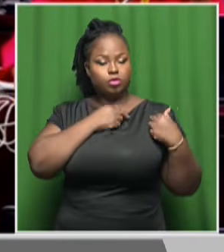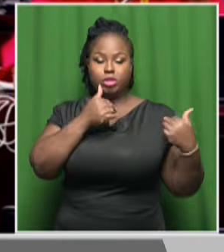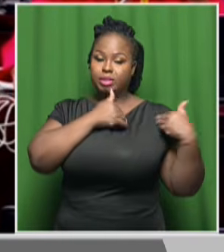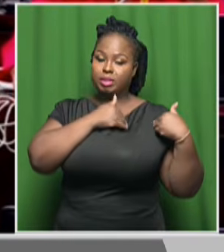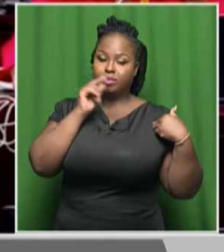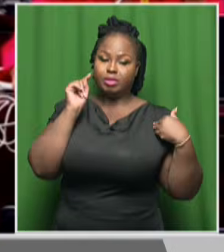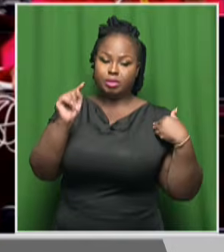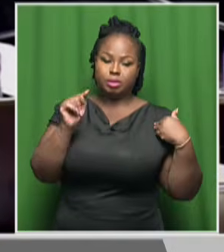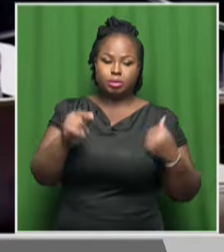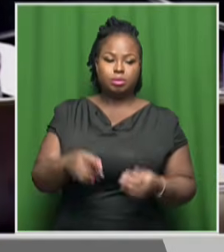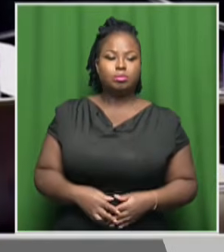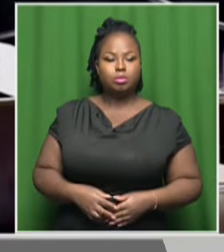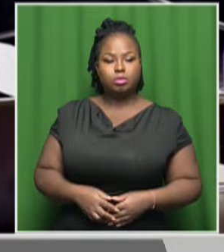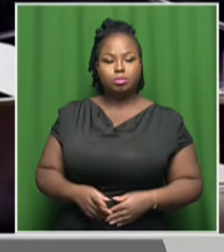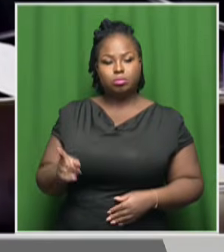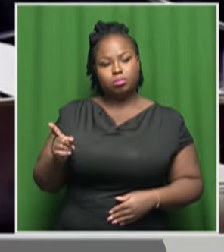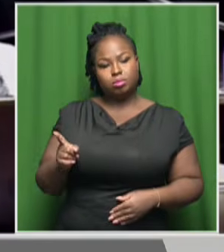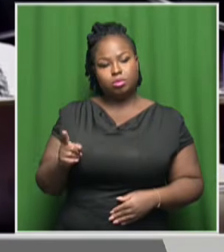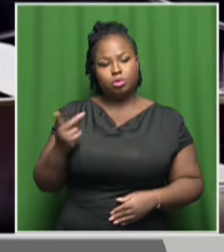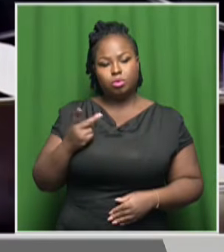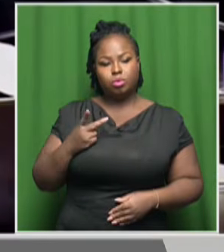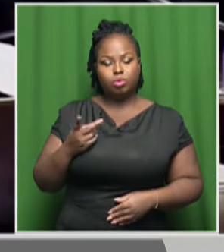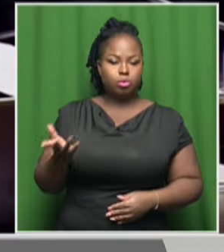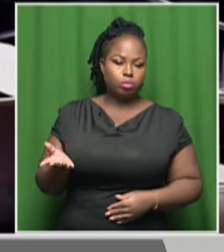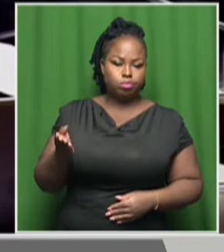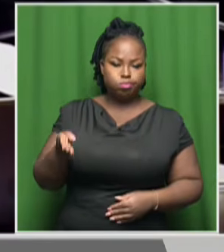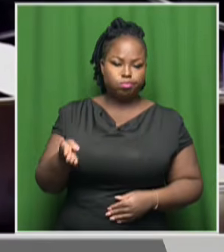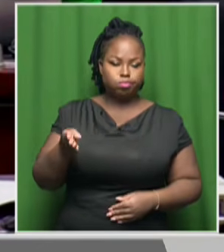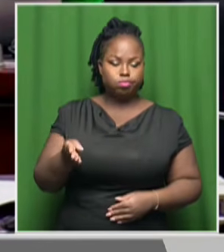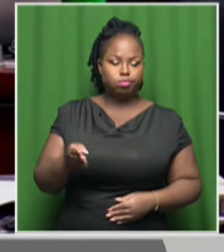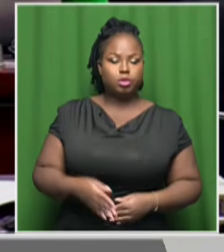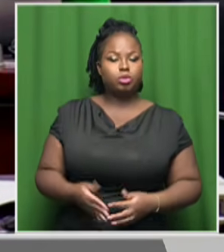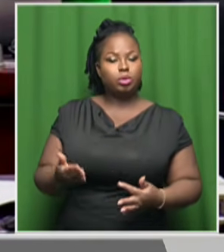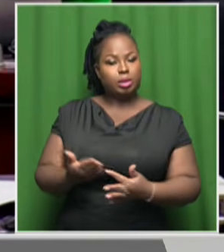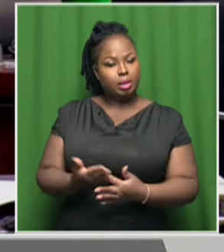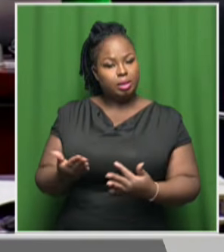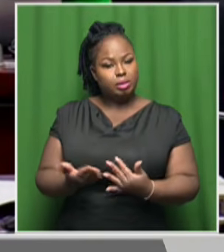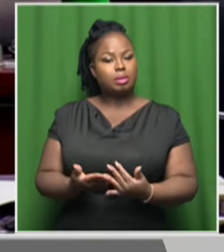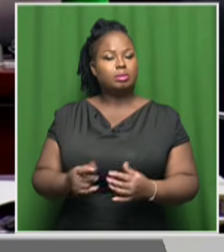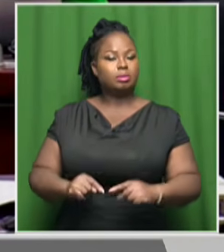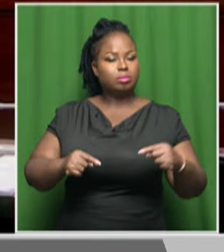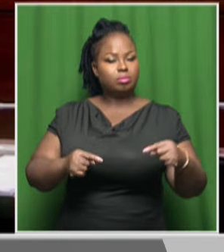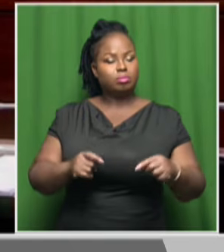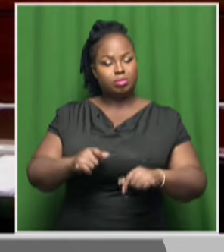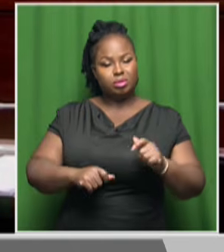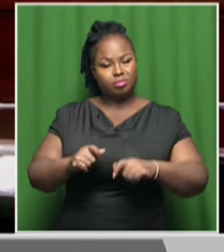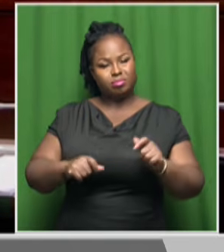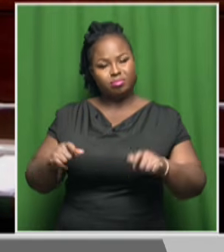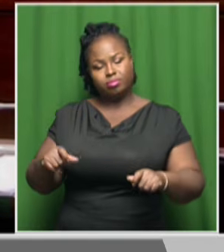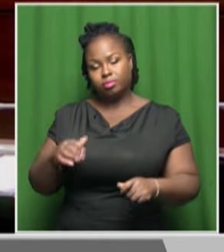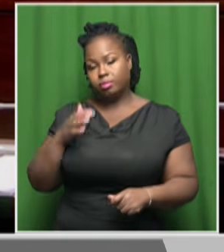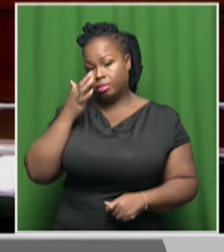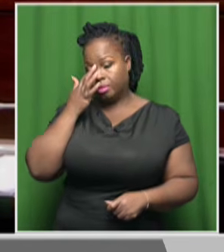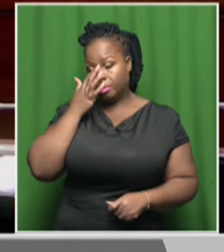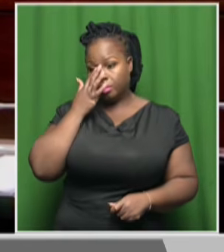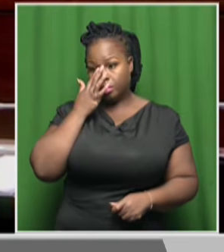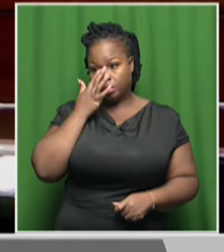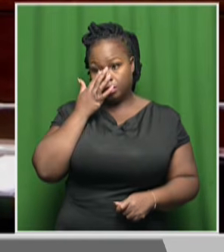there. So he has been fighting, he has been there, he has been opening cases against different people,